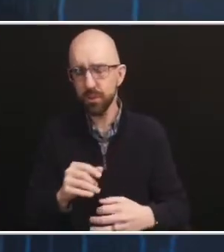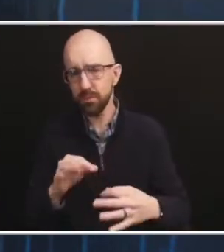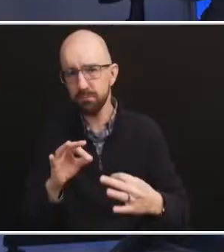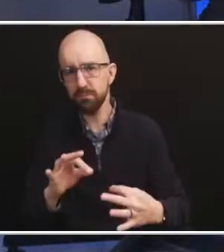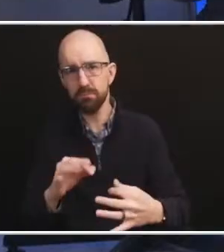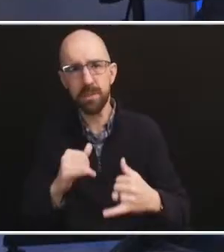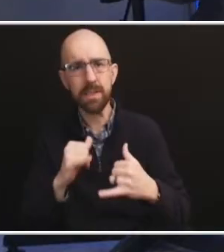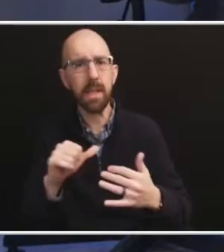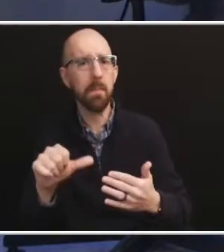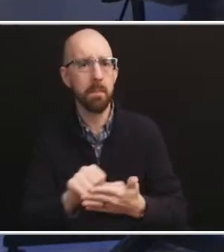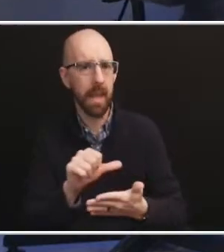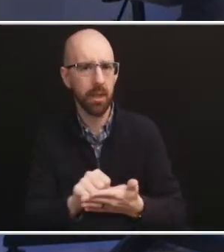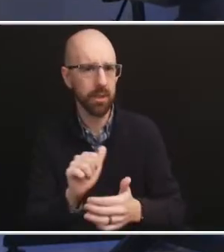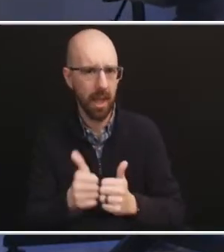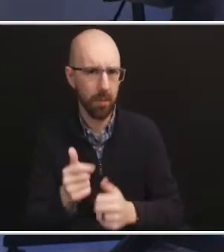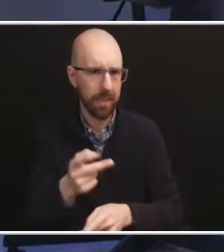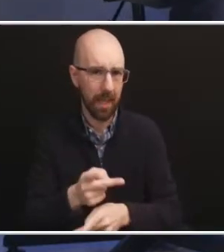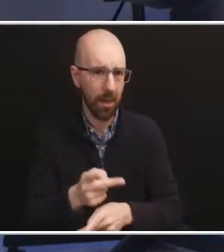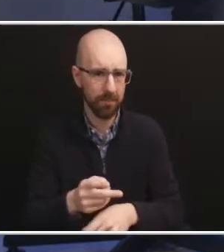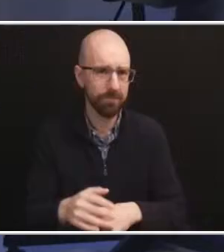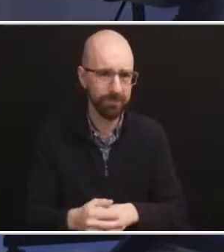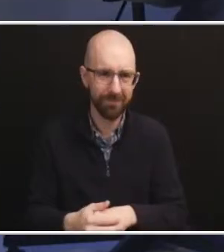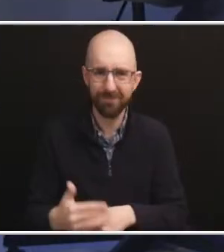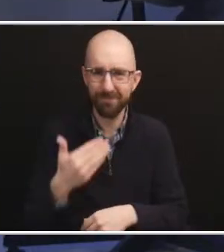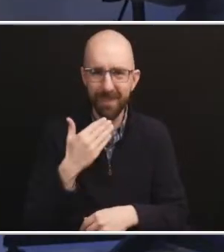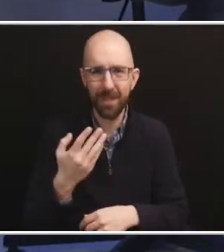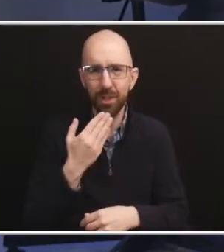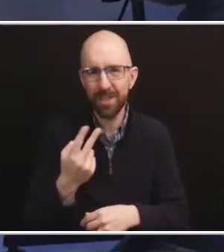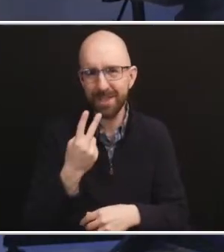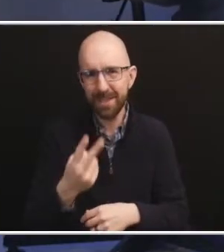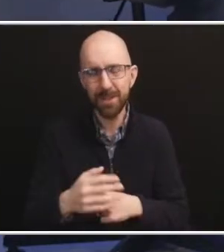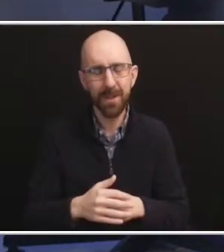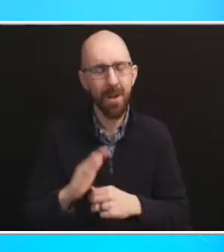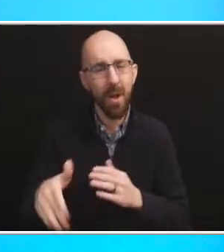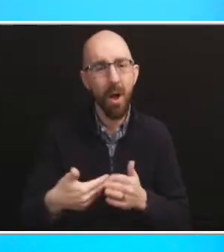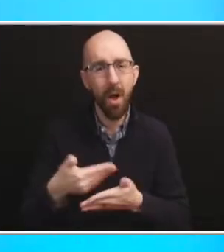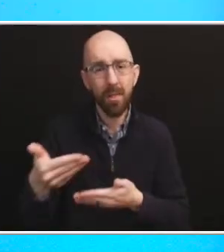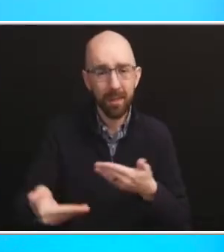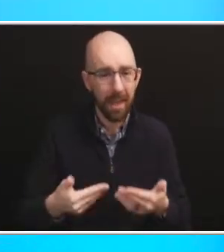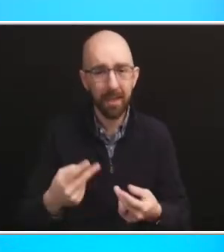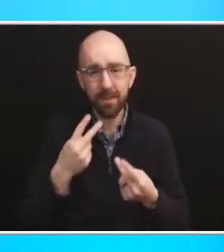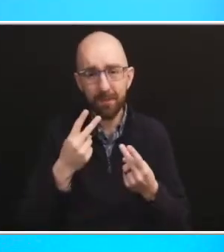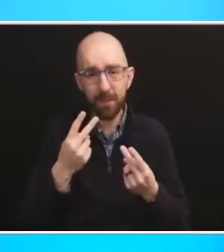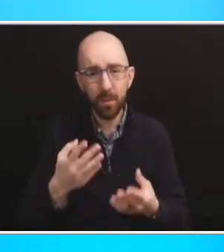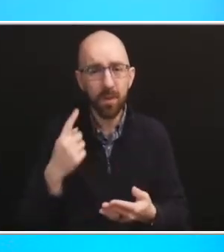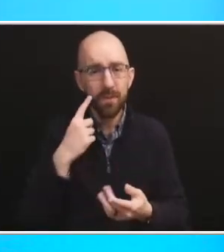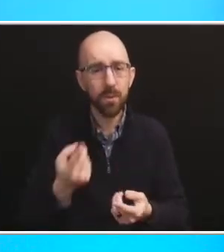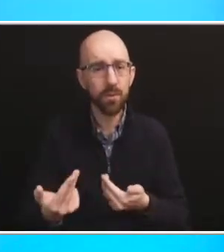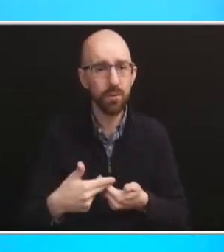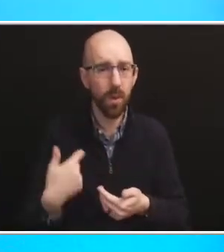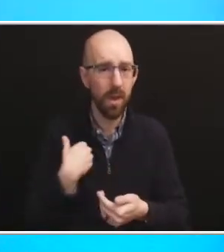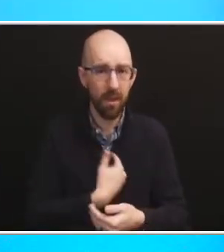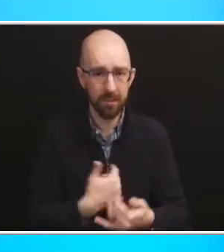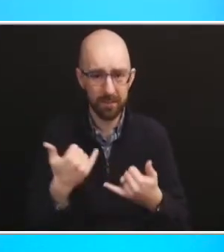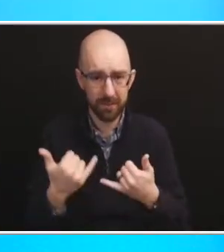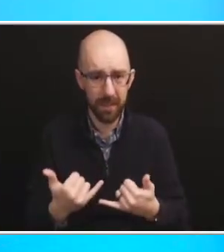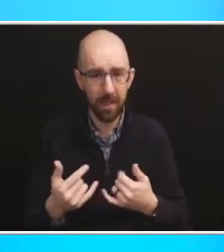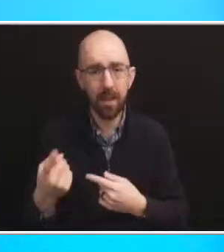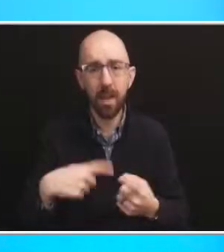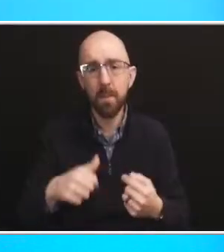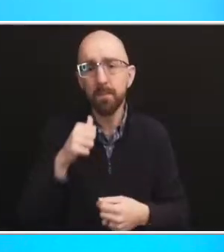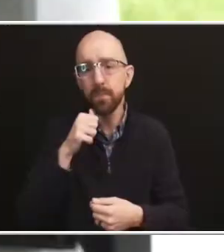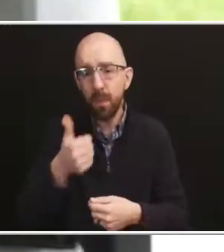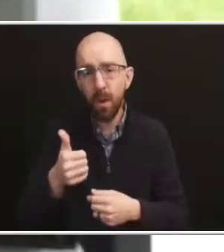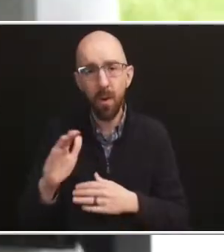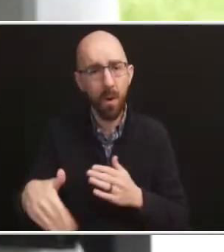patient. Dr. Taylor, thanks. Always You're good welcome. to see you. Thank you. Thanks to all of our guests. Thanks to our viewers for being with us today. Coming up tomorrow on All Things